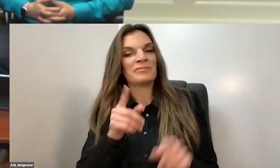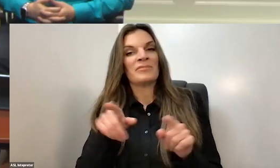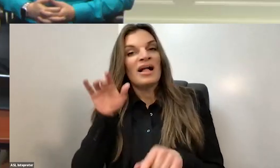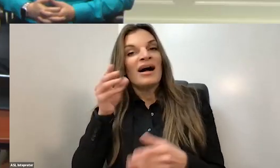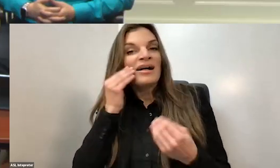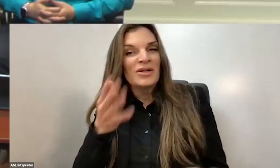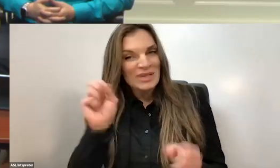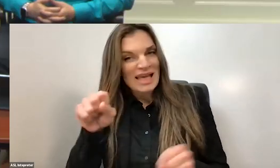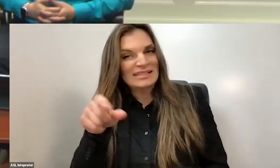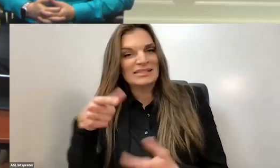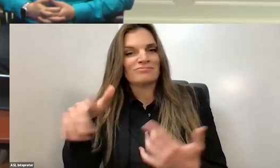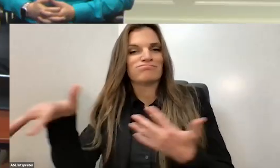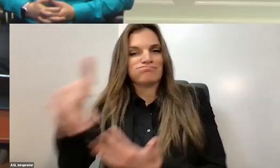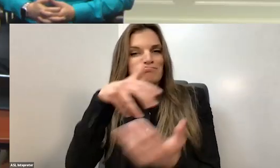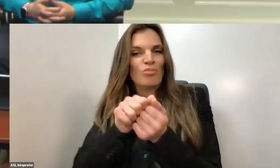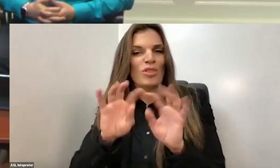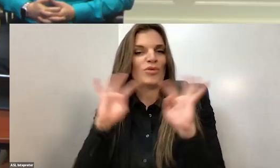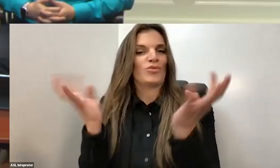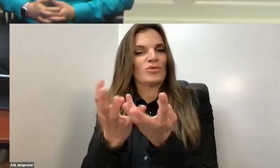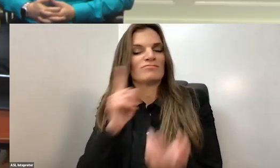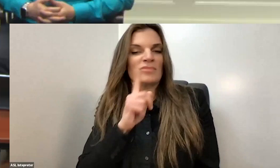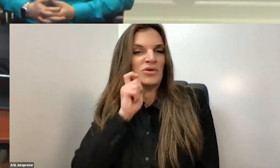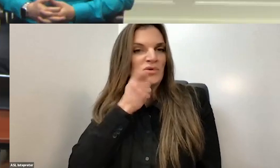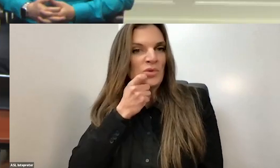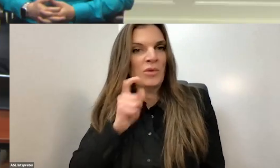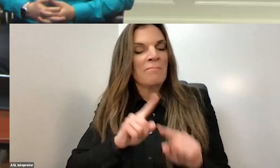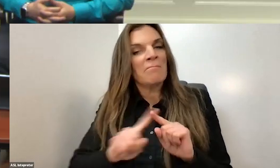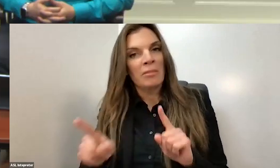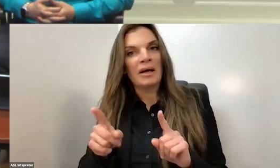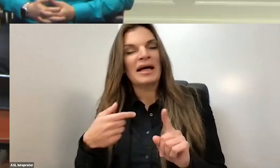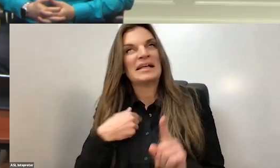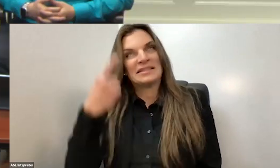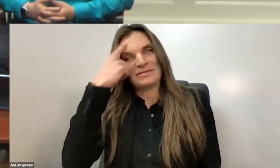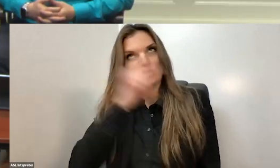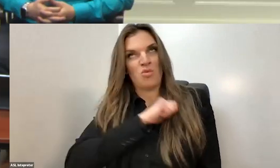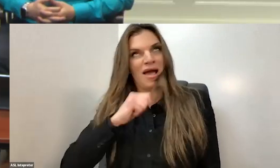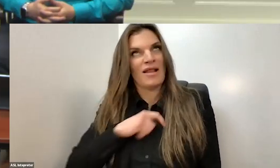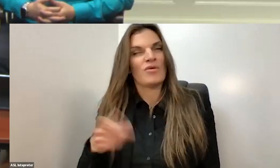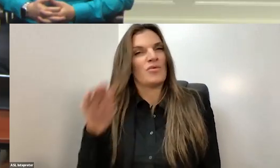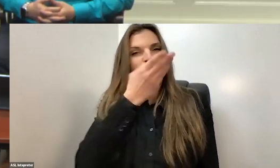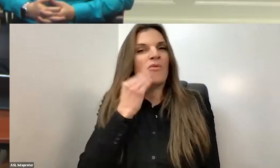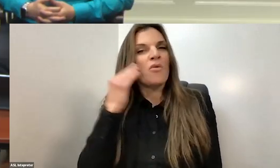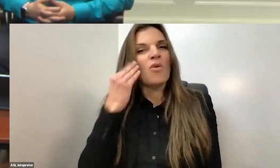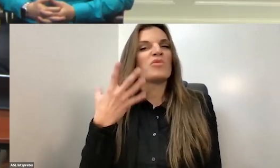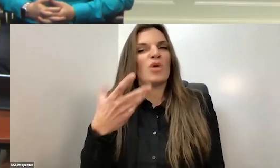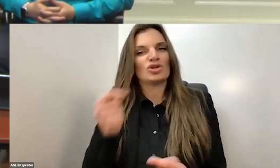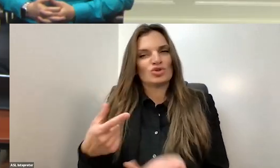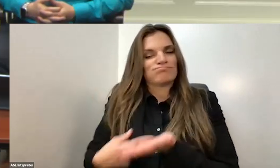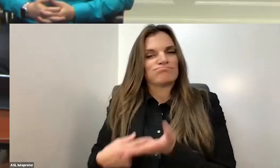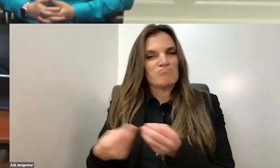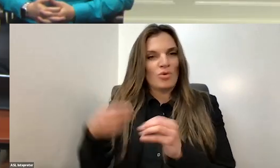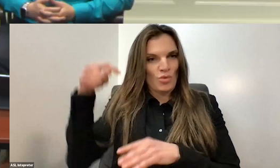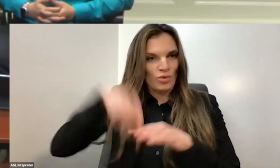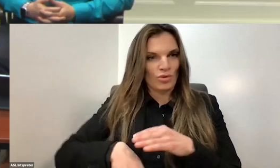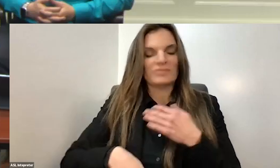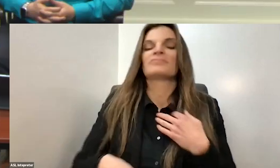got to do something like this back in Toronto. It took me a couple of years. 2011, I did that. And so I was already on that way. You know,